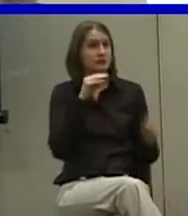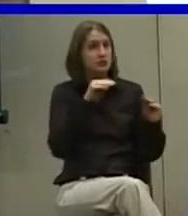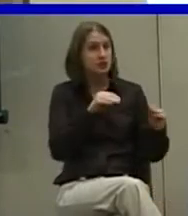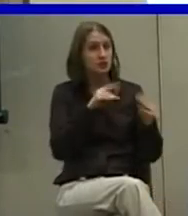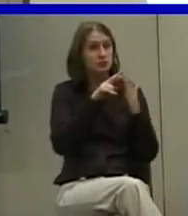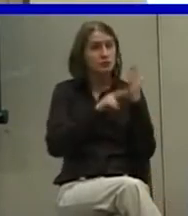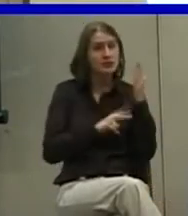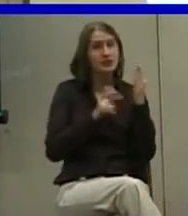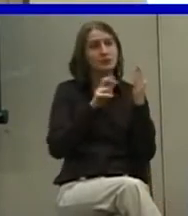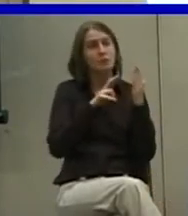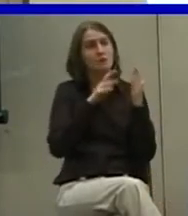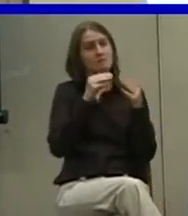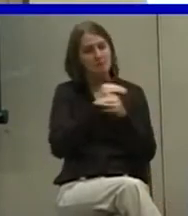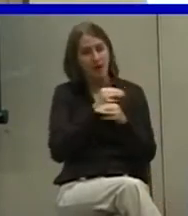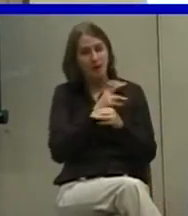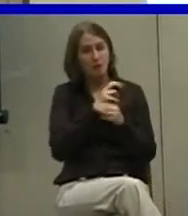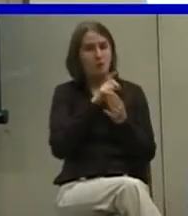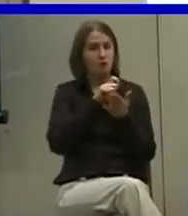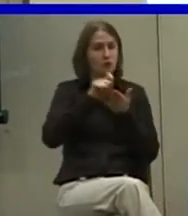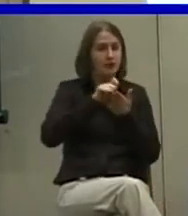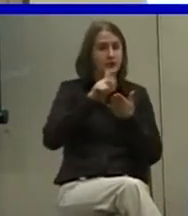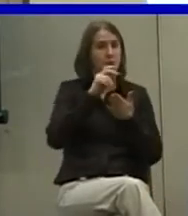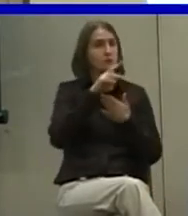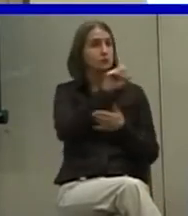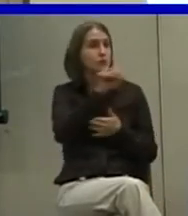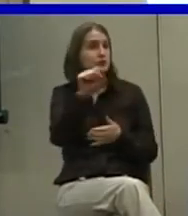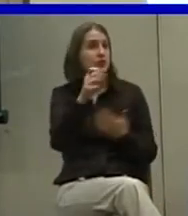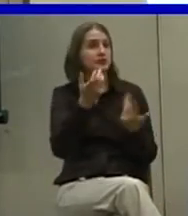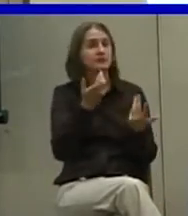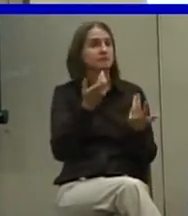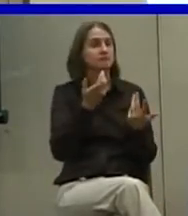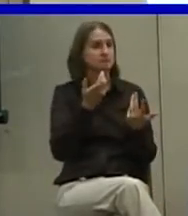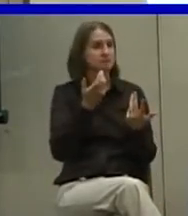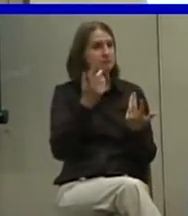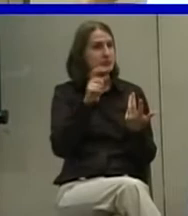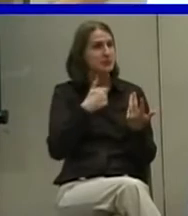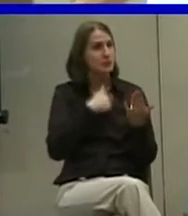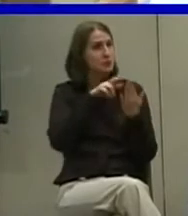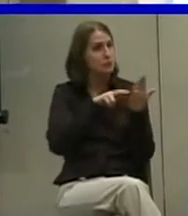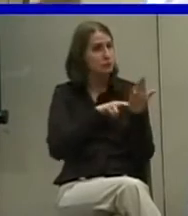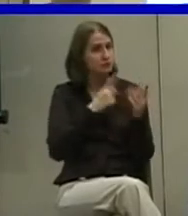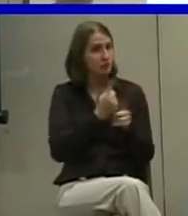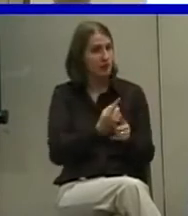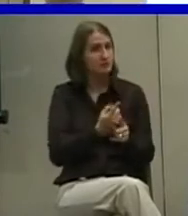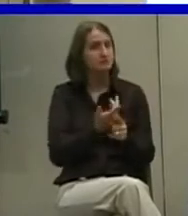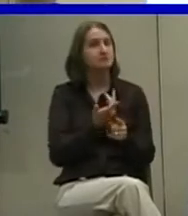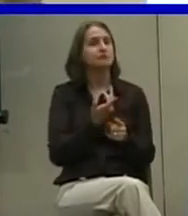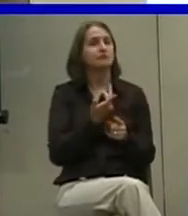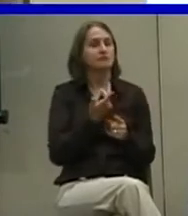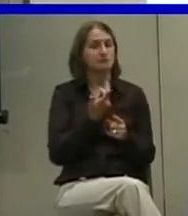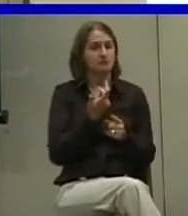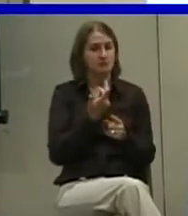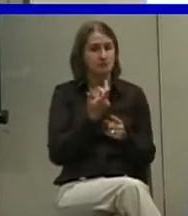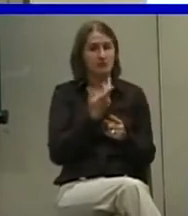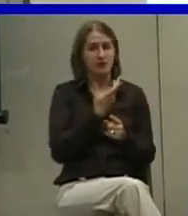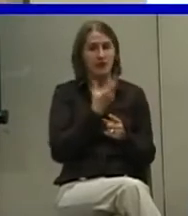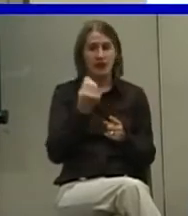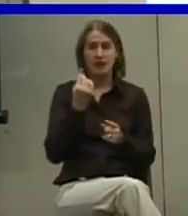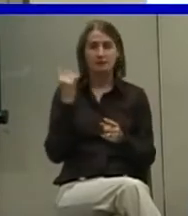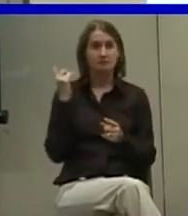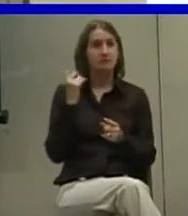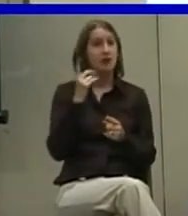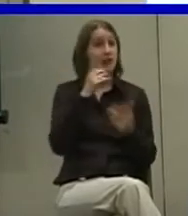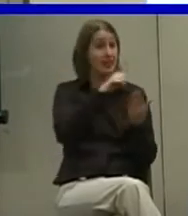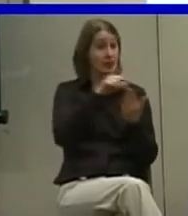math or writing or social studies or anything else, there are rules. These letters together make this sound. That's